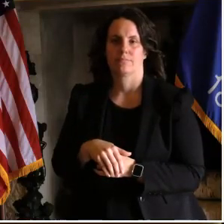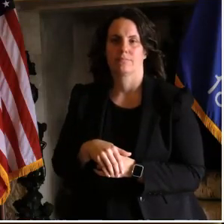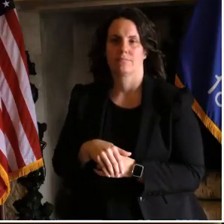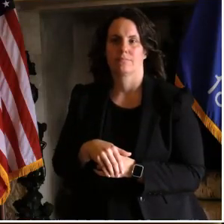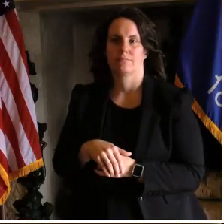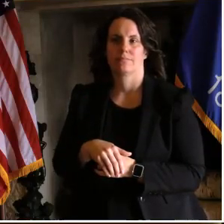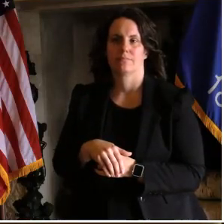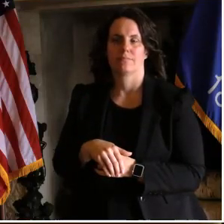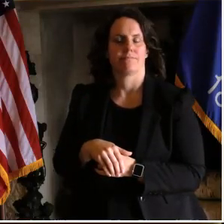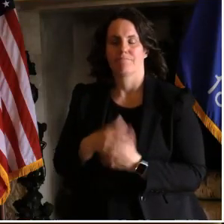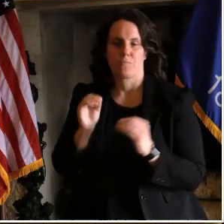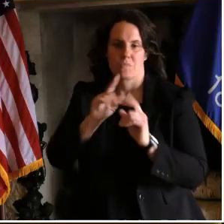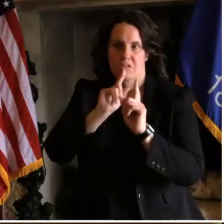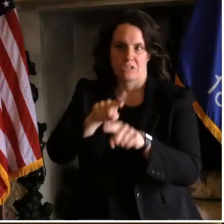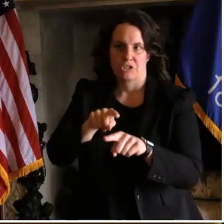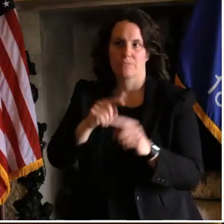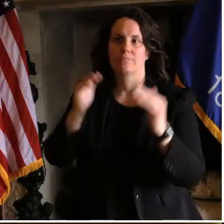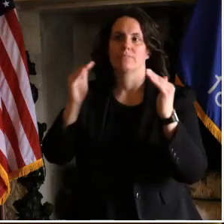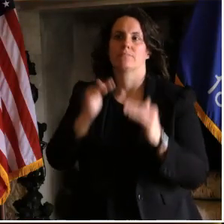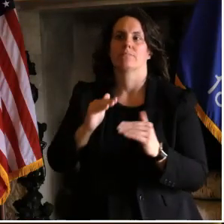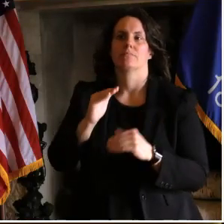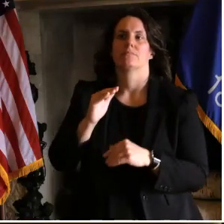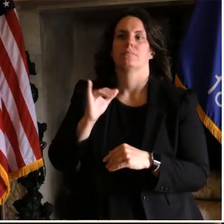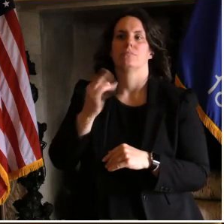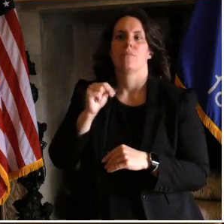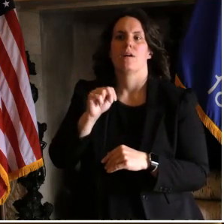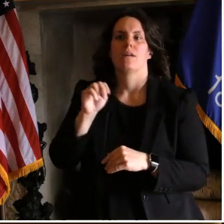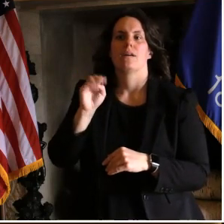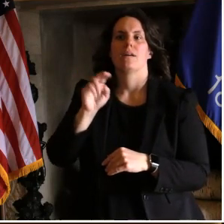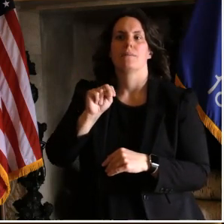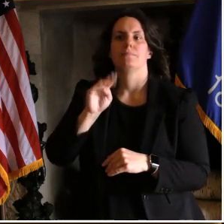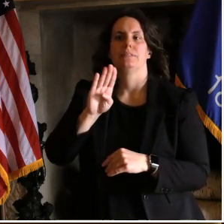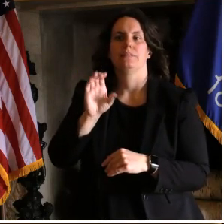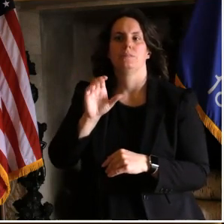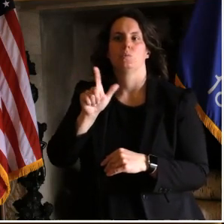Moving on then to John Nizer from NBC 26 in Green Bay. John?